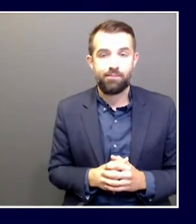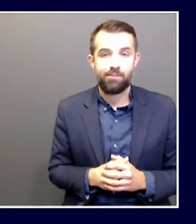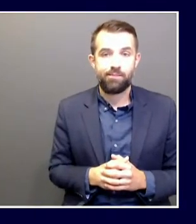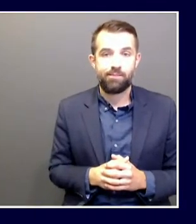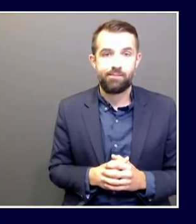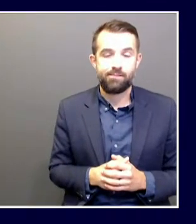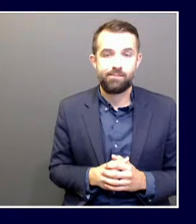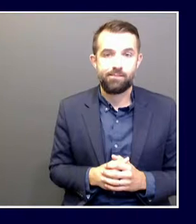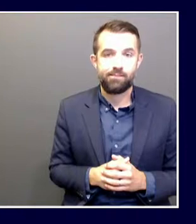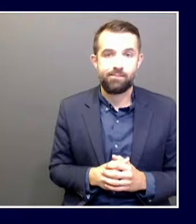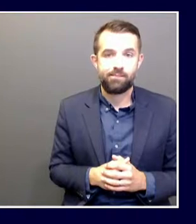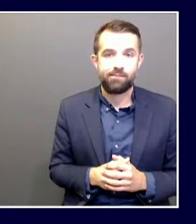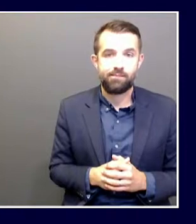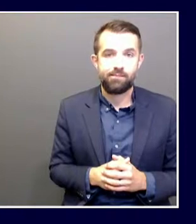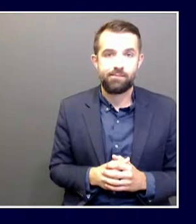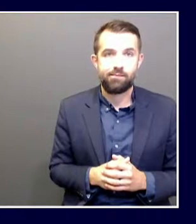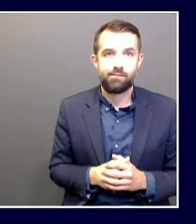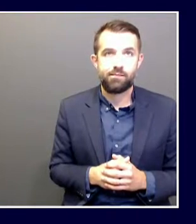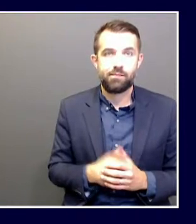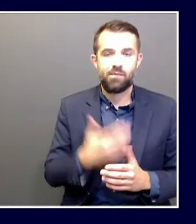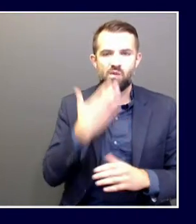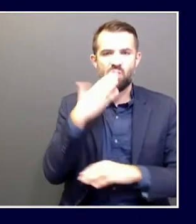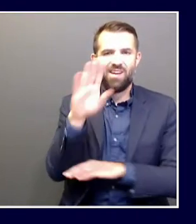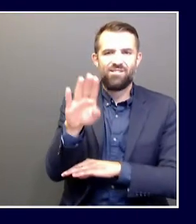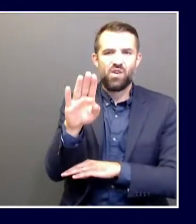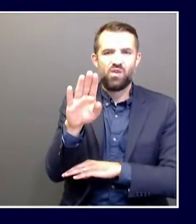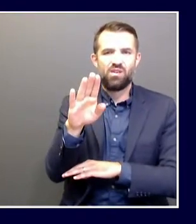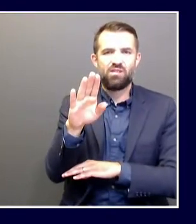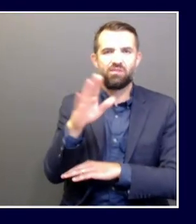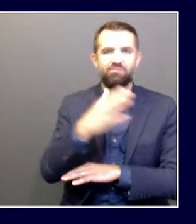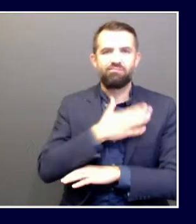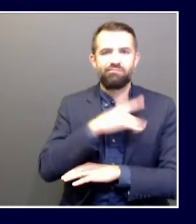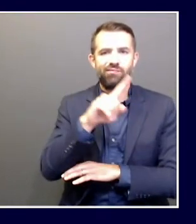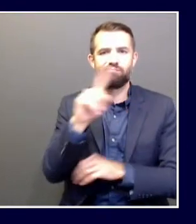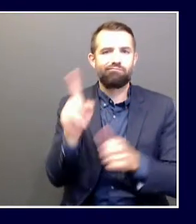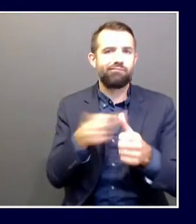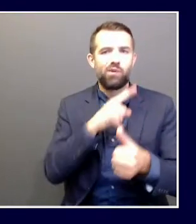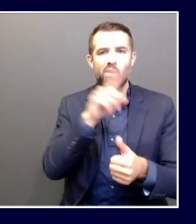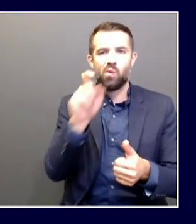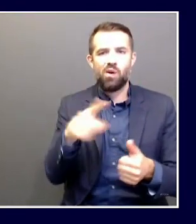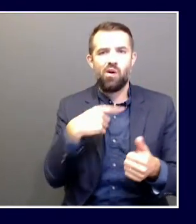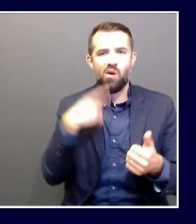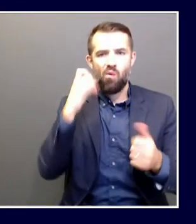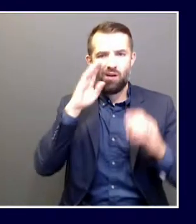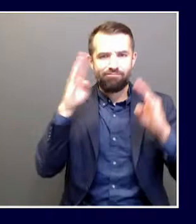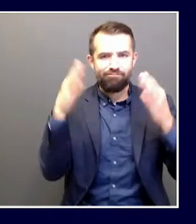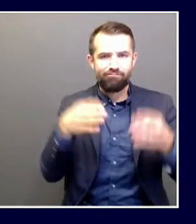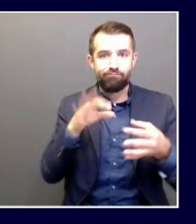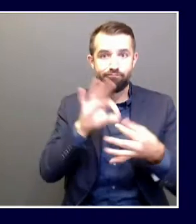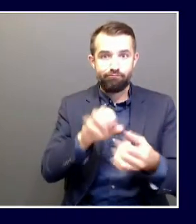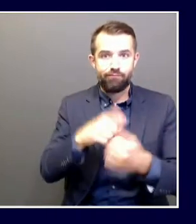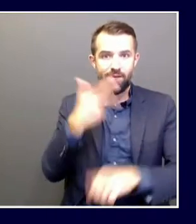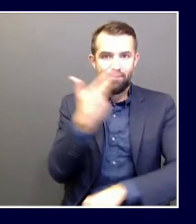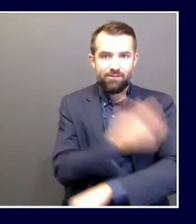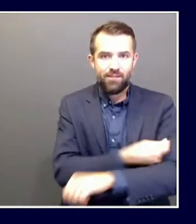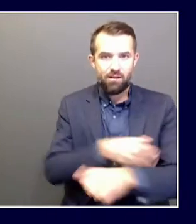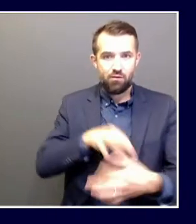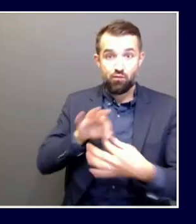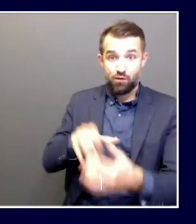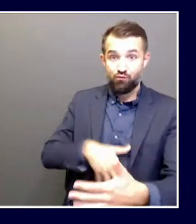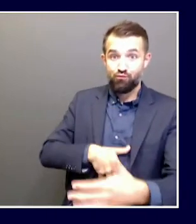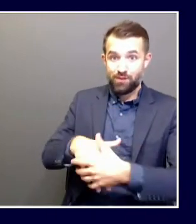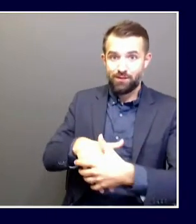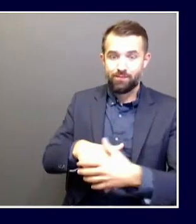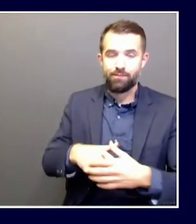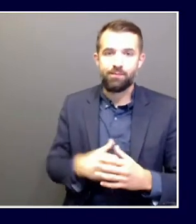Hi, good afternoon. So my first question, I wanted to focus on the vaccine and pregnancy. Last week, Dr. Shah,